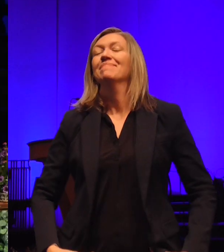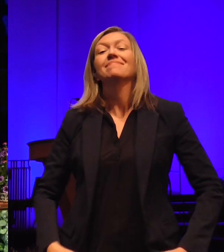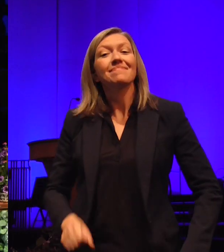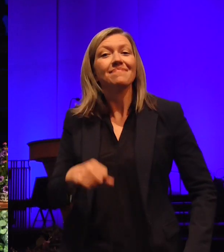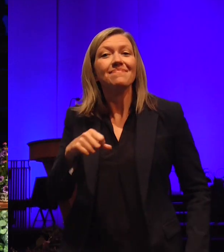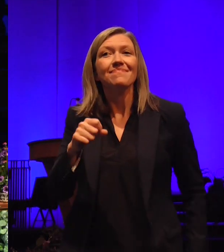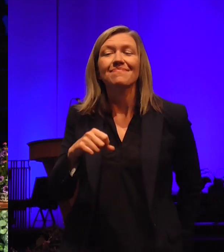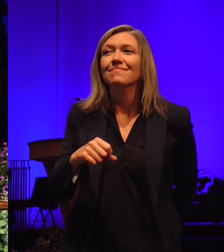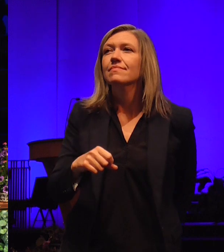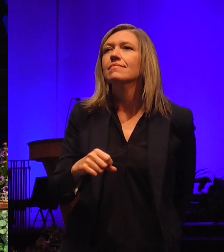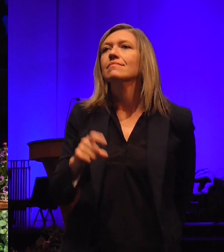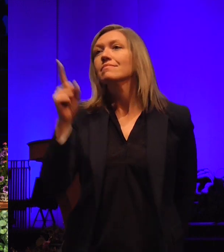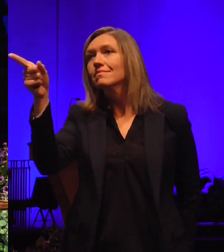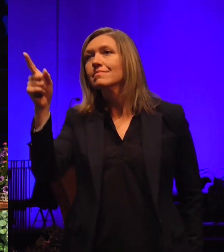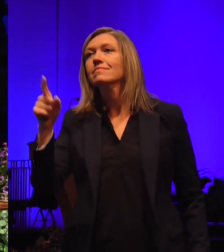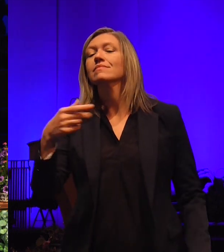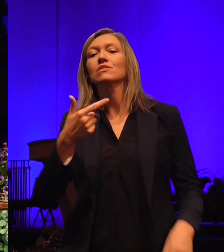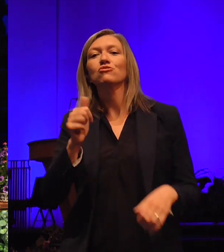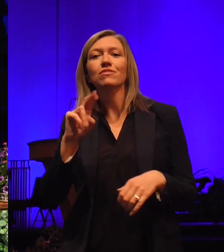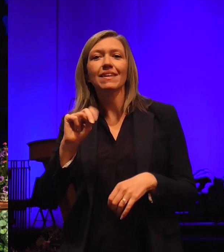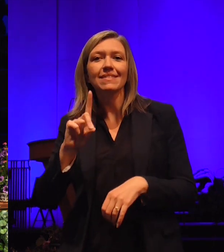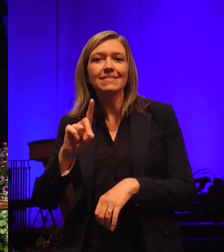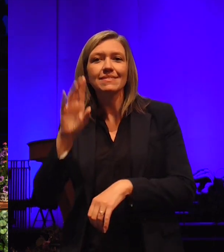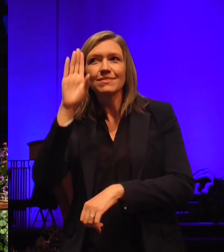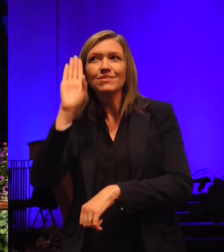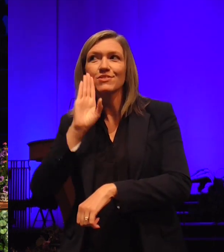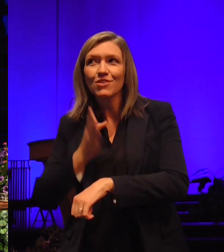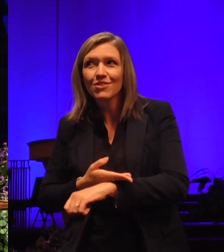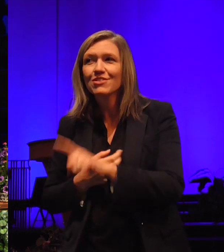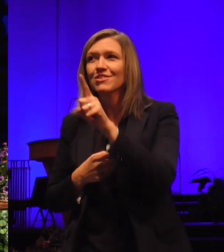Yeah. Granddaughter. Oh, yes.